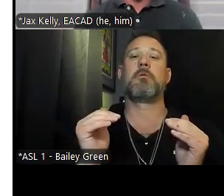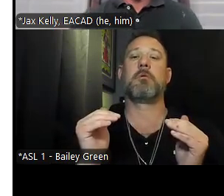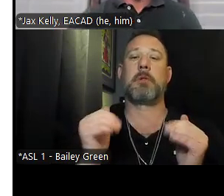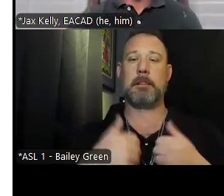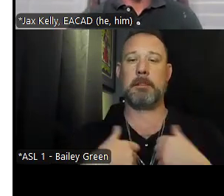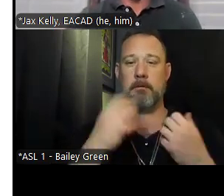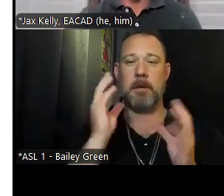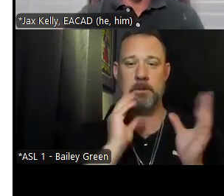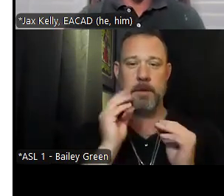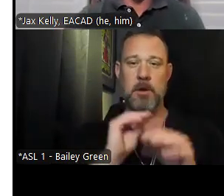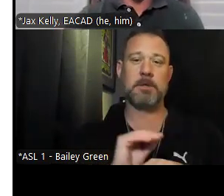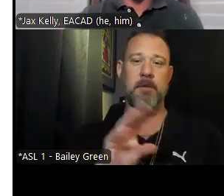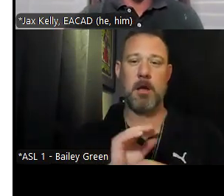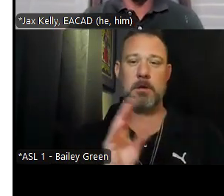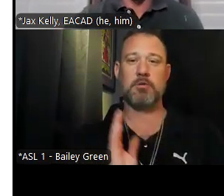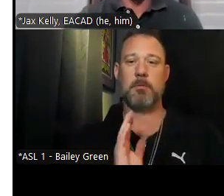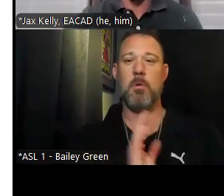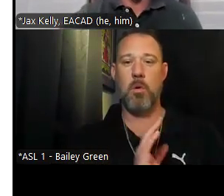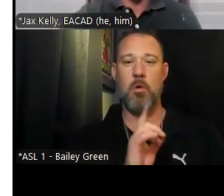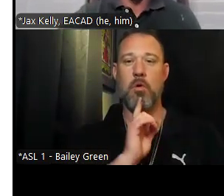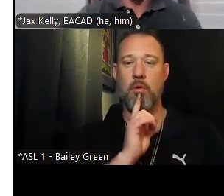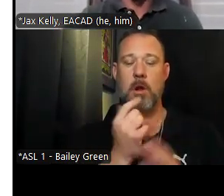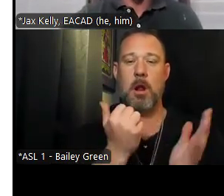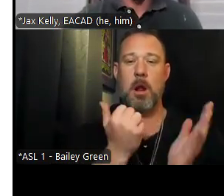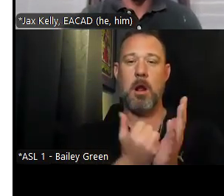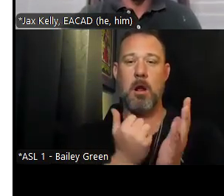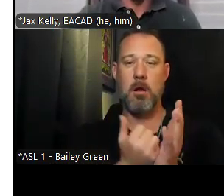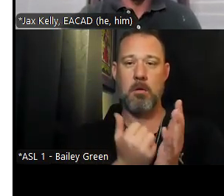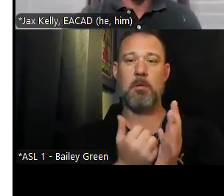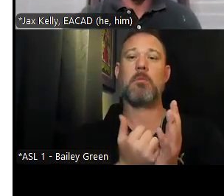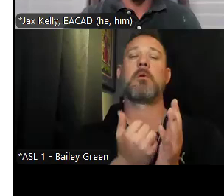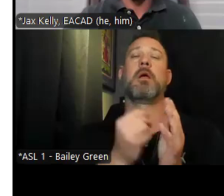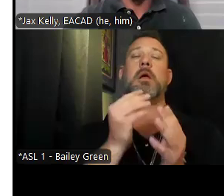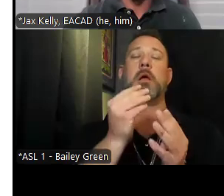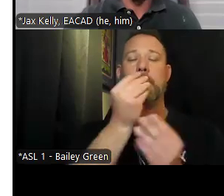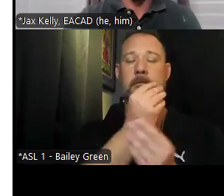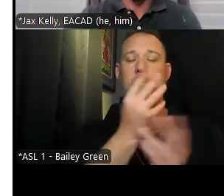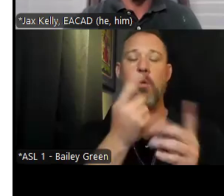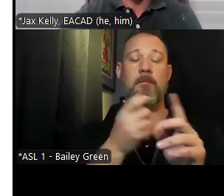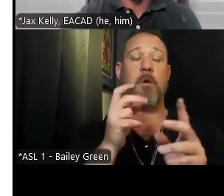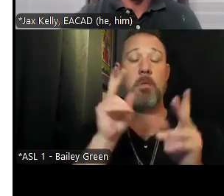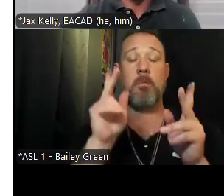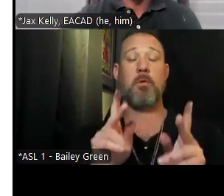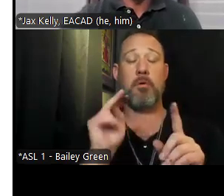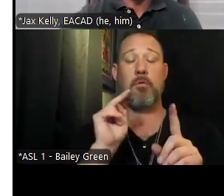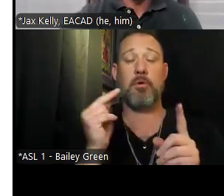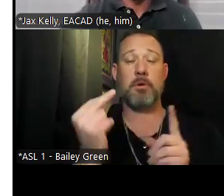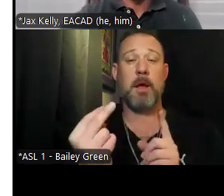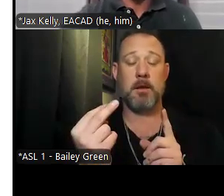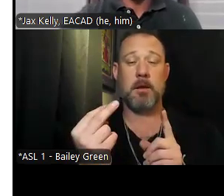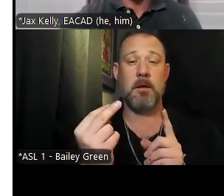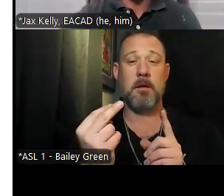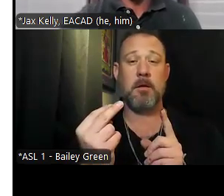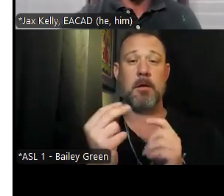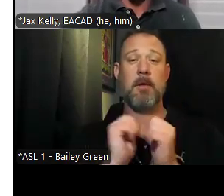lived experience advisory board to really help inform from the person's perspective how